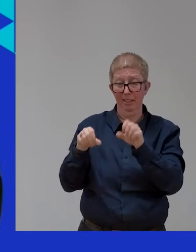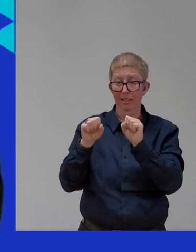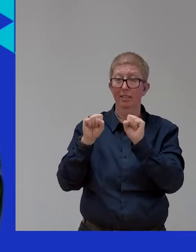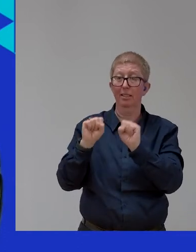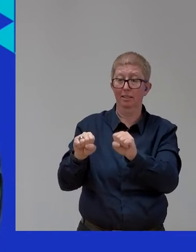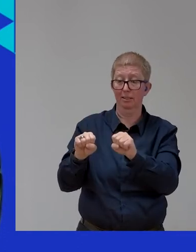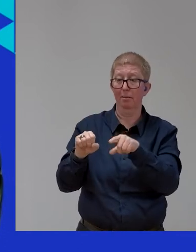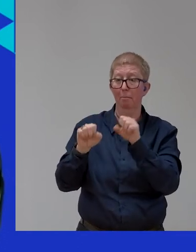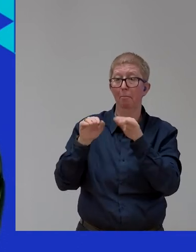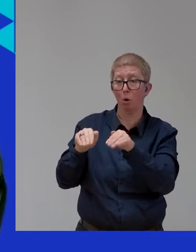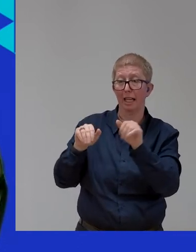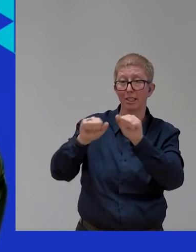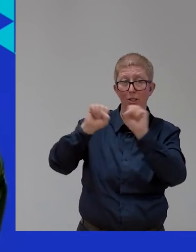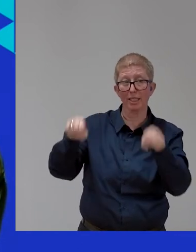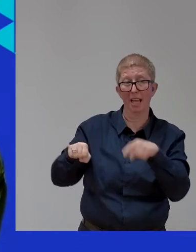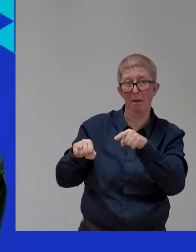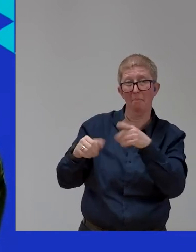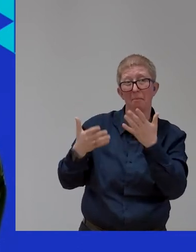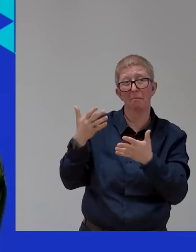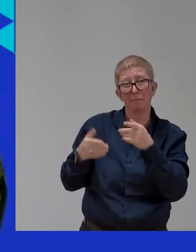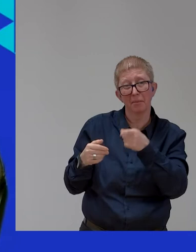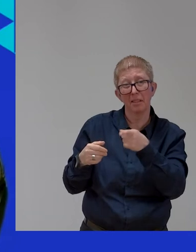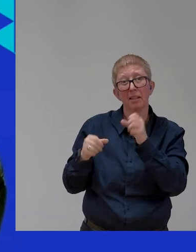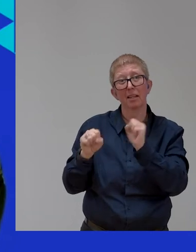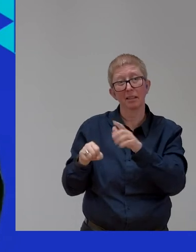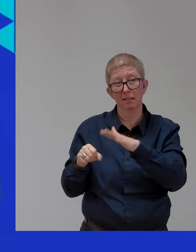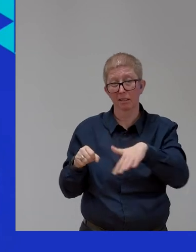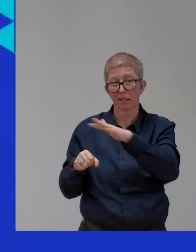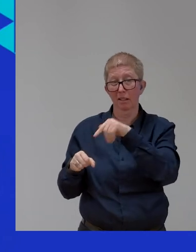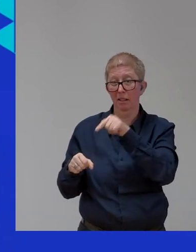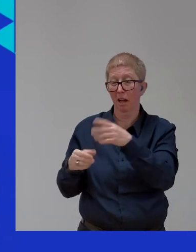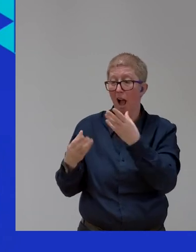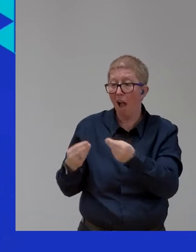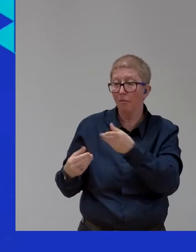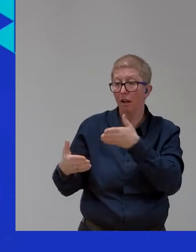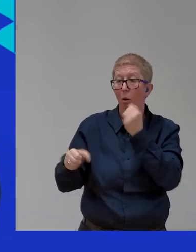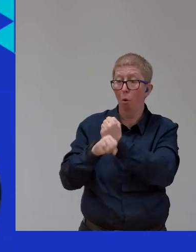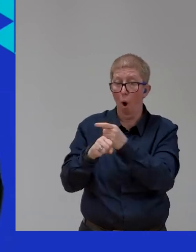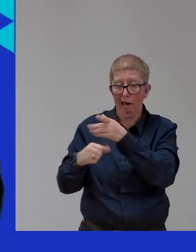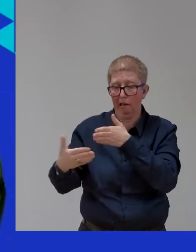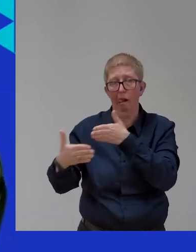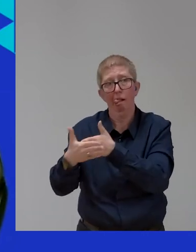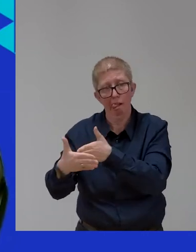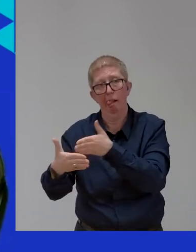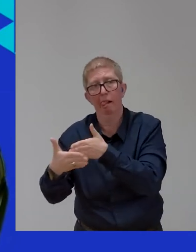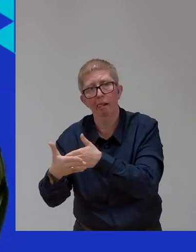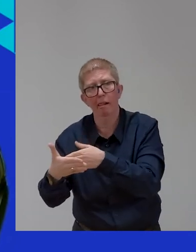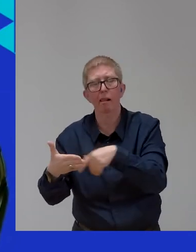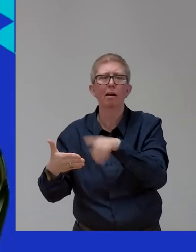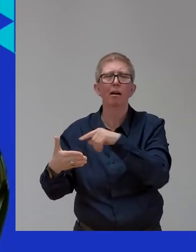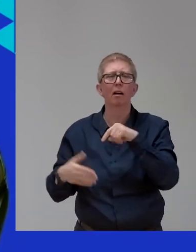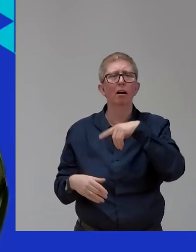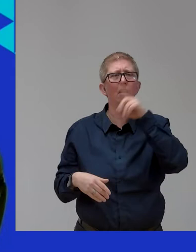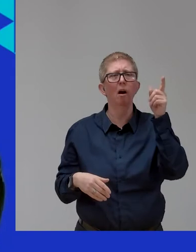employment? Sometimes we talk about the benefit trap. You either get benefits due to your disability, and then you're not eligible for